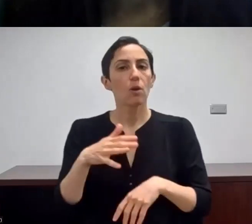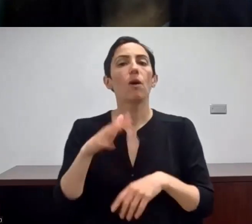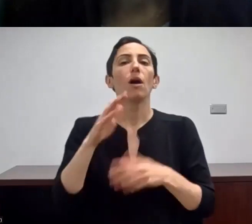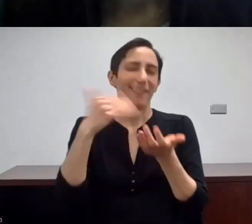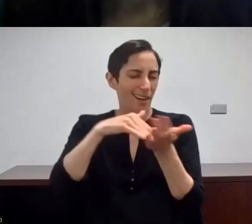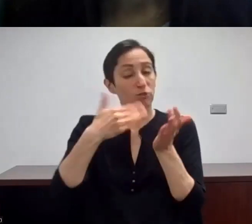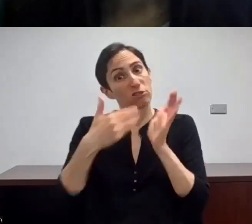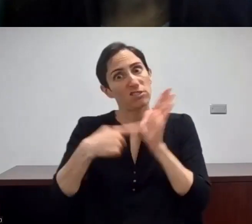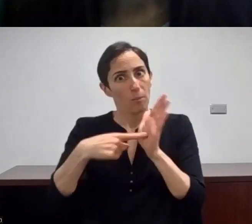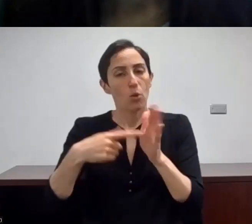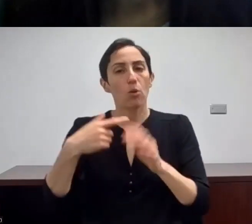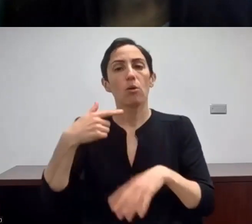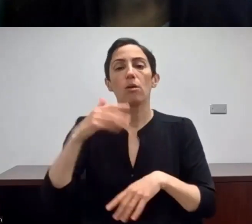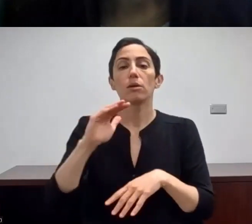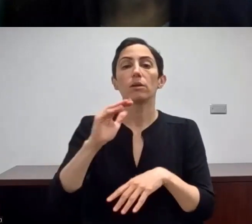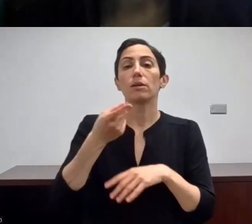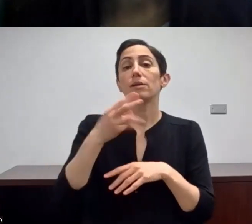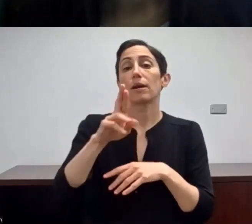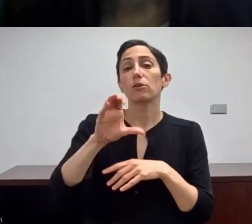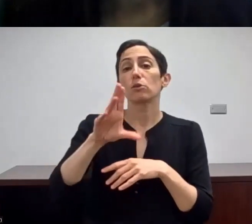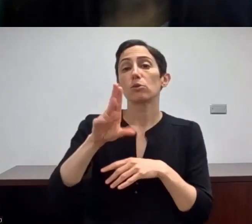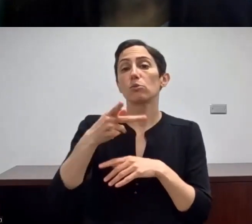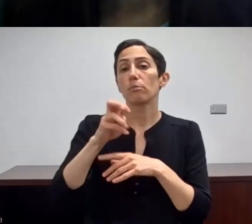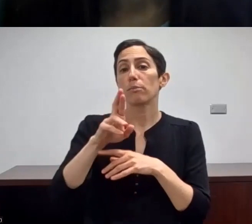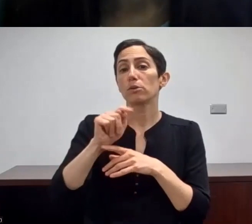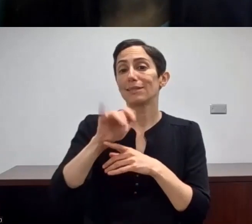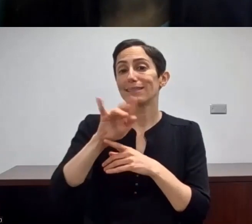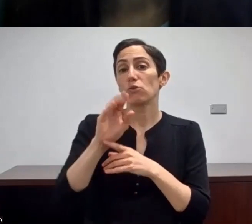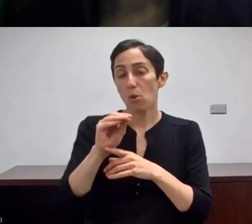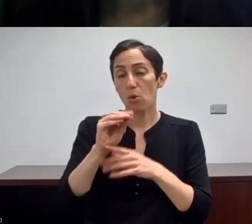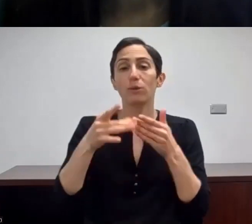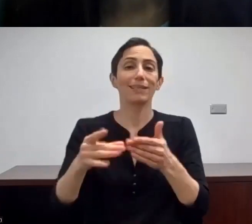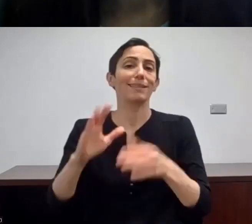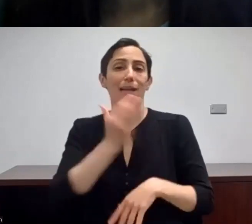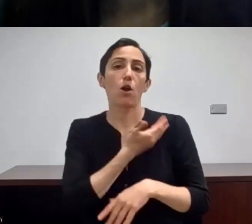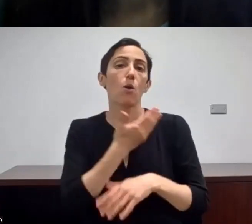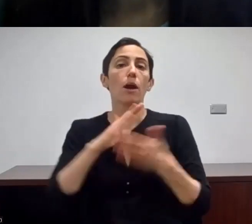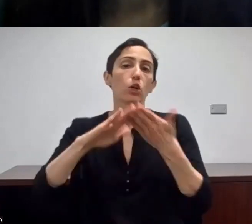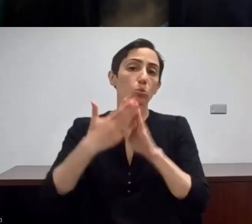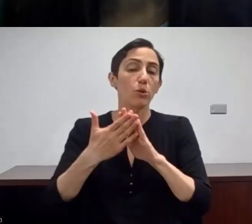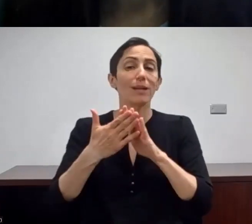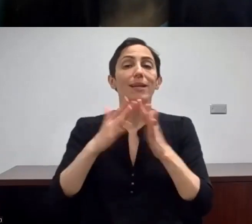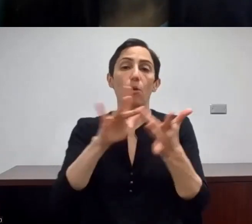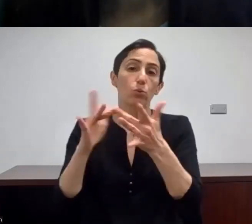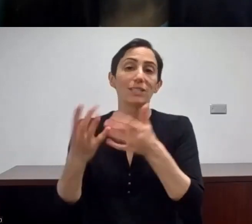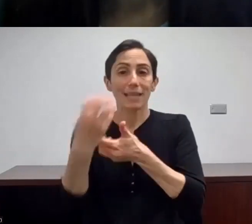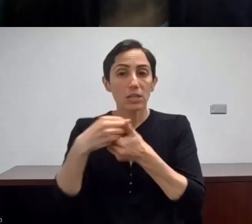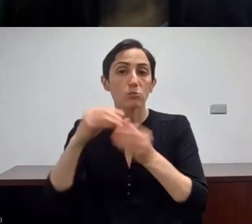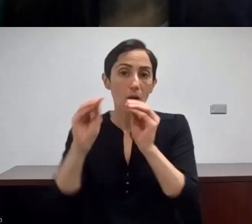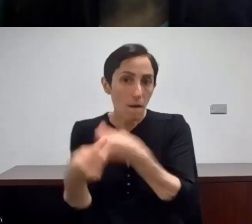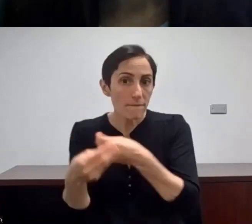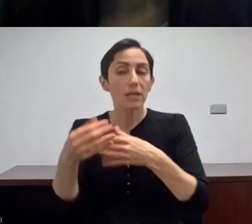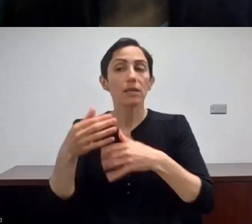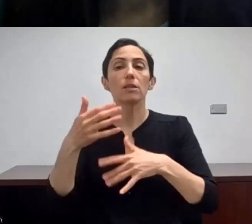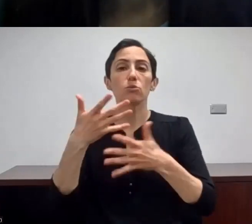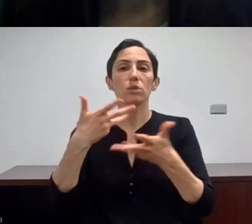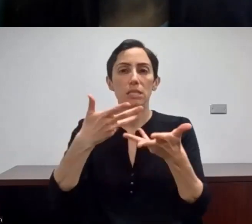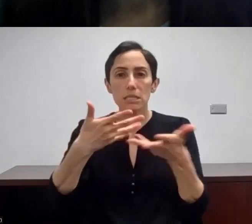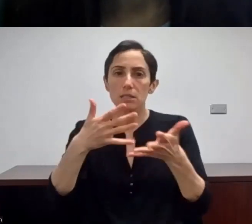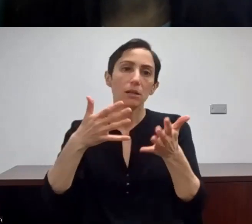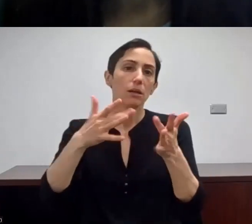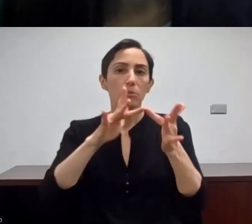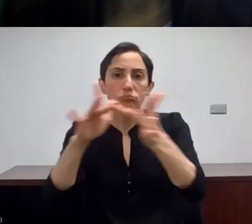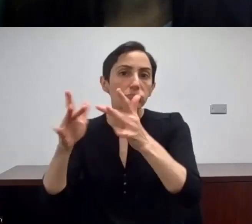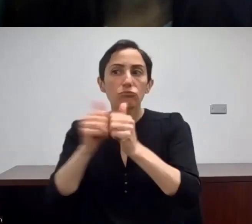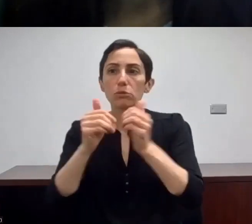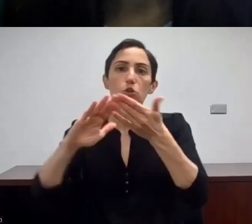engagement office led by Dr. Cupertino, who informs the researchers about the high prevalence of certain cancers. And we try to guide our